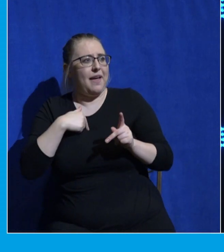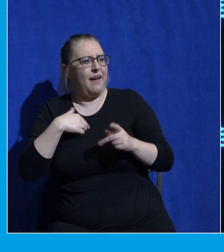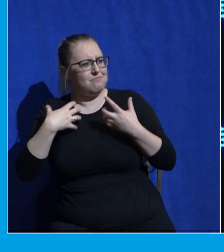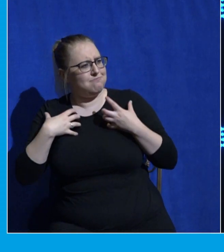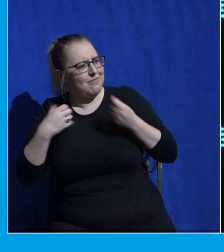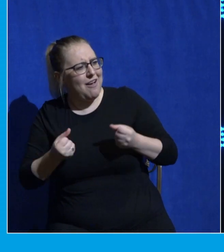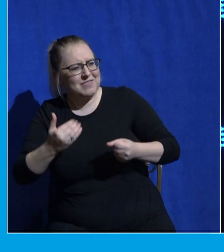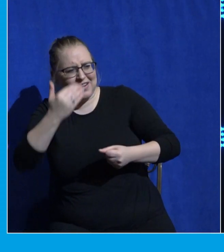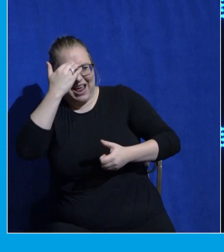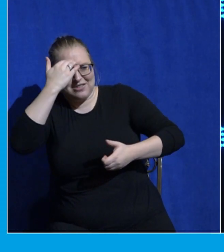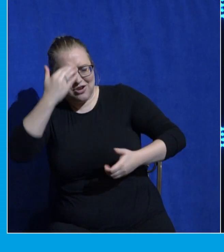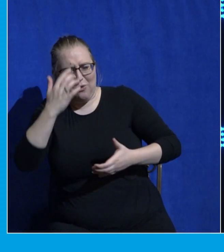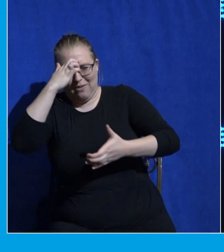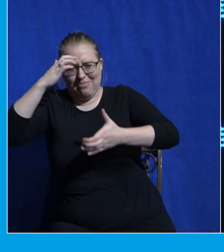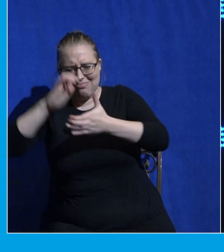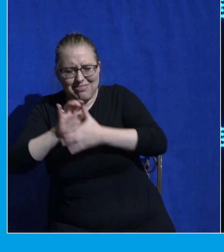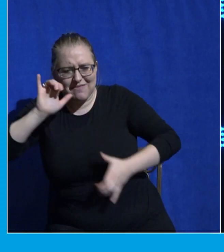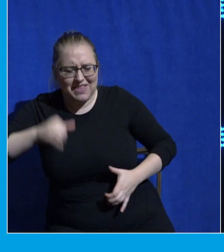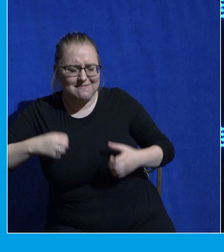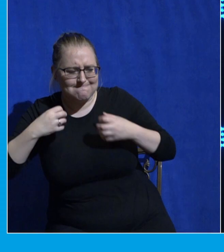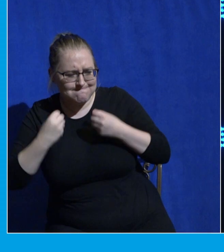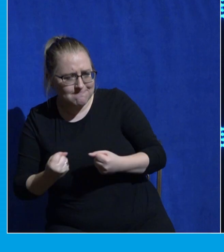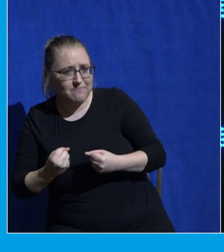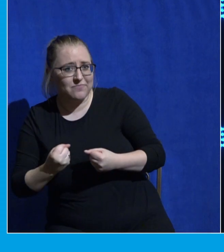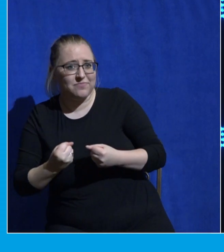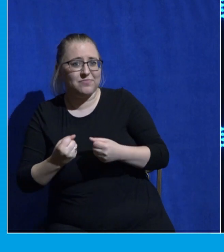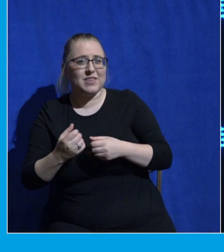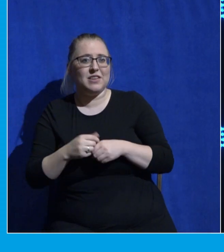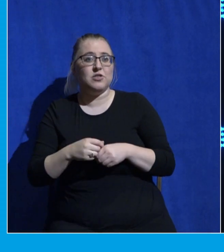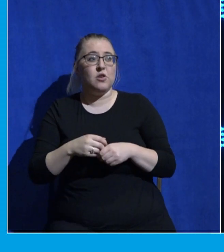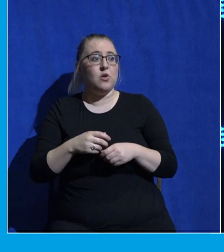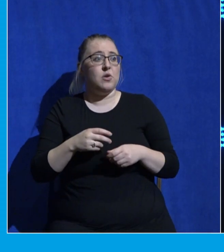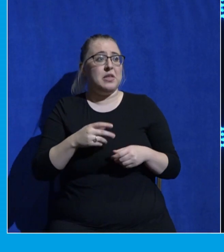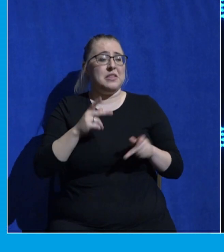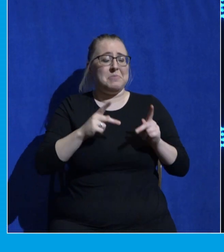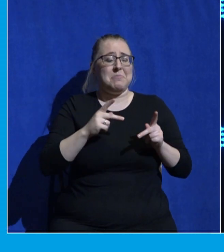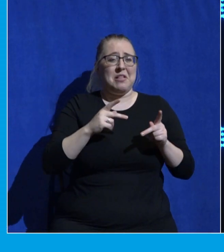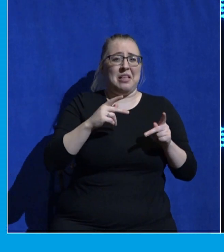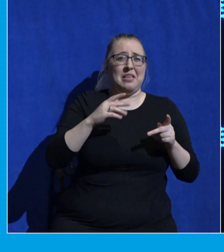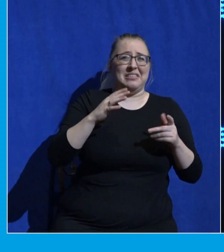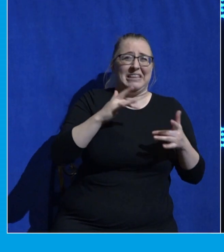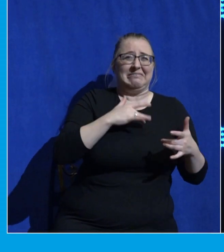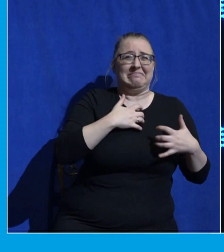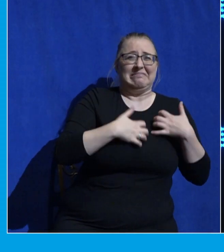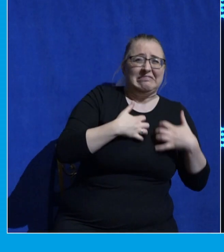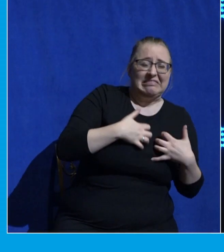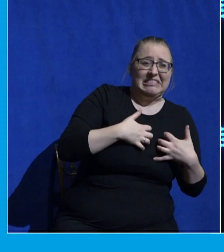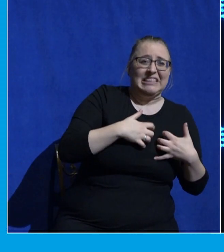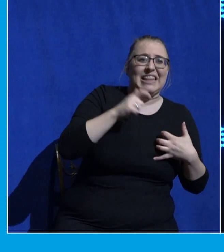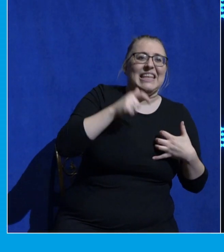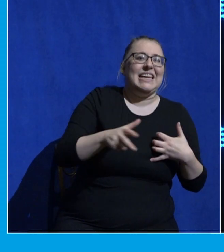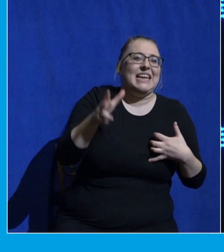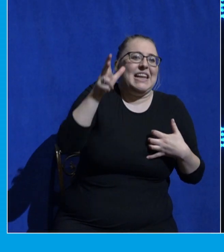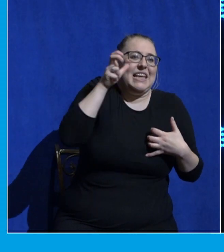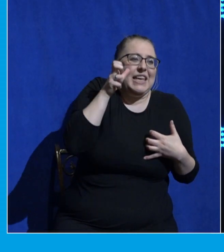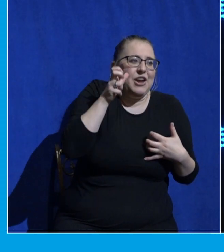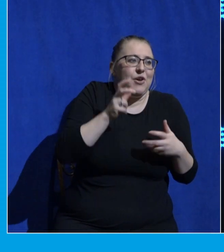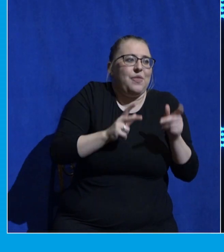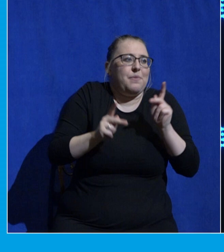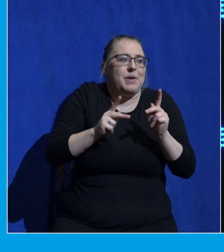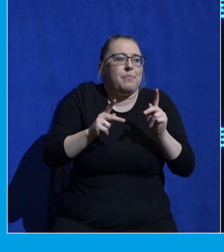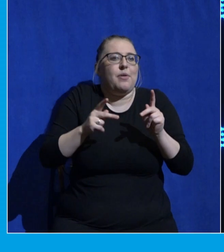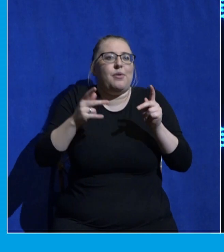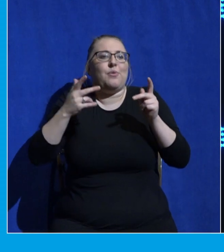sing, that they know about God. And those people who aren't confident needs to hear the voices of those who are. Right? This